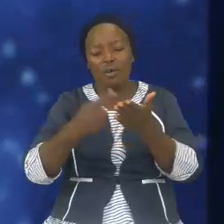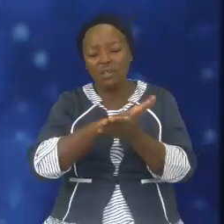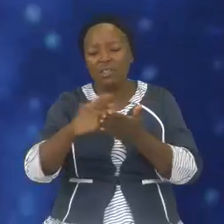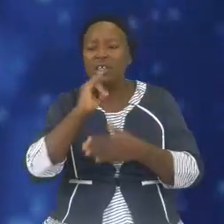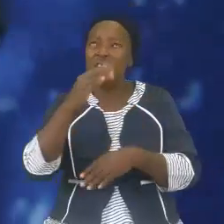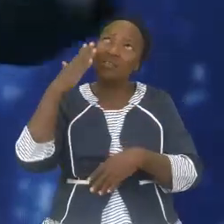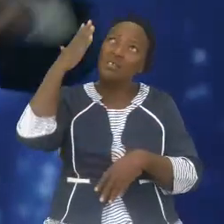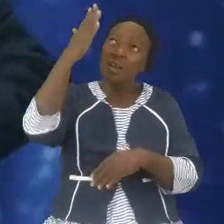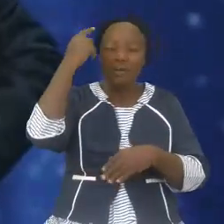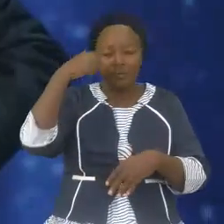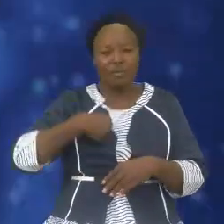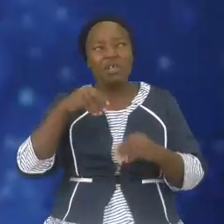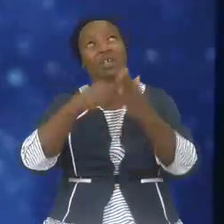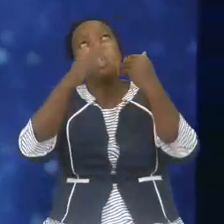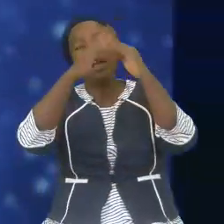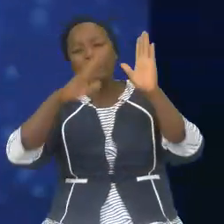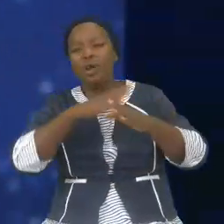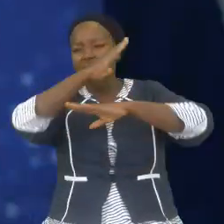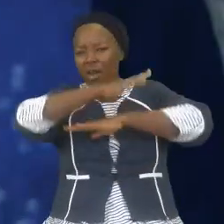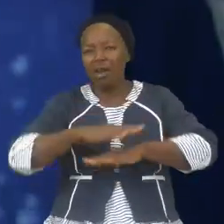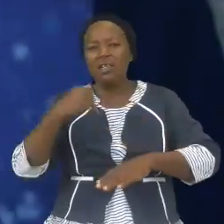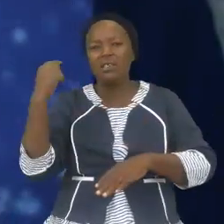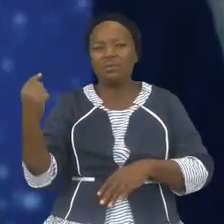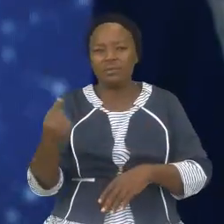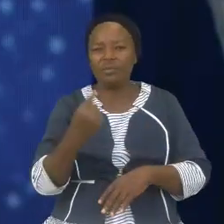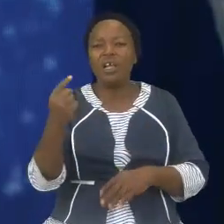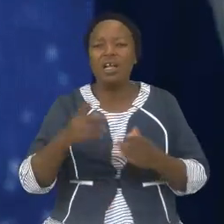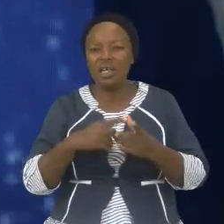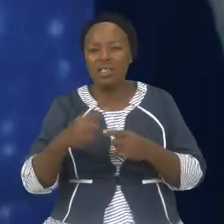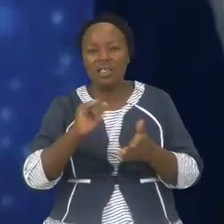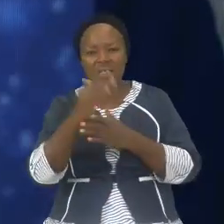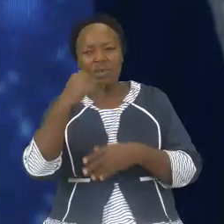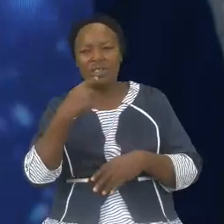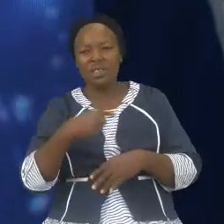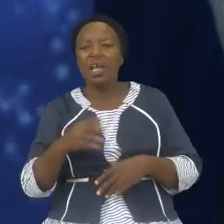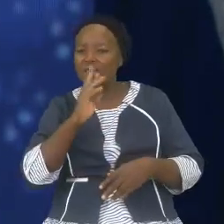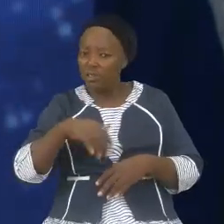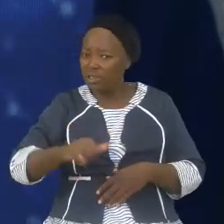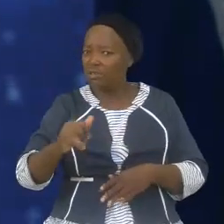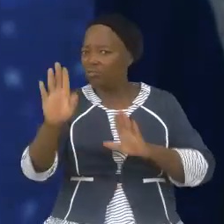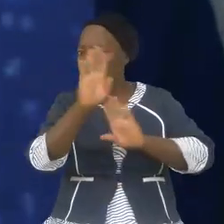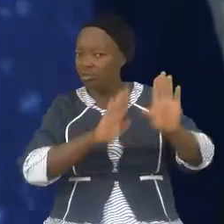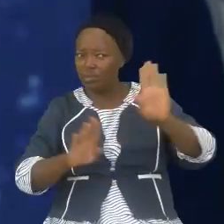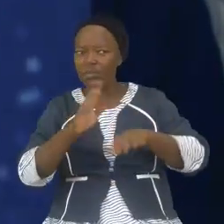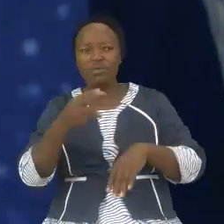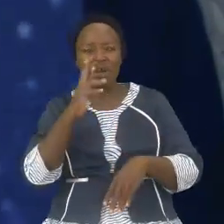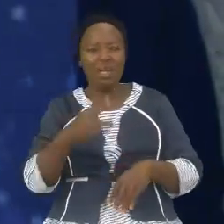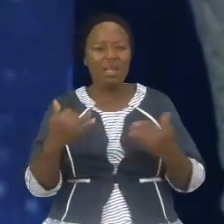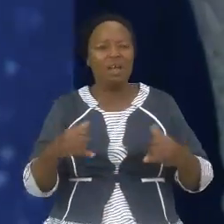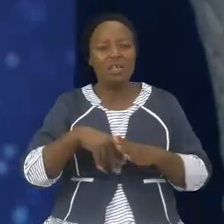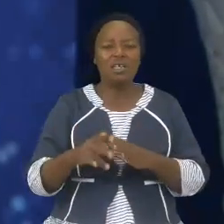in heaven. Rest forever. That's why he said, are you still troubled? You're in the Jewish religion. Are you